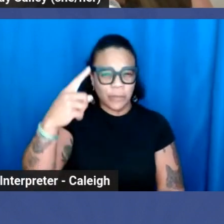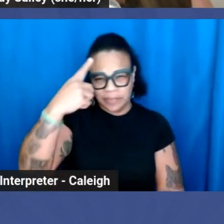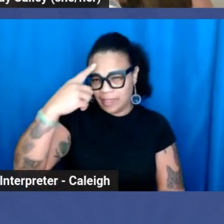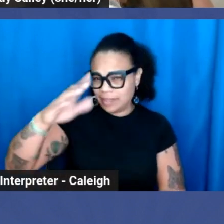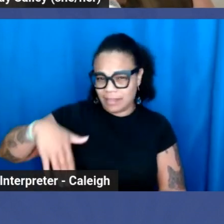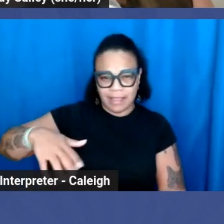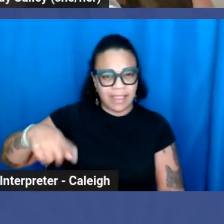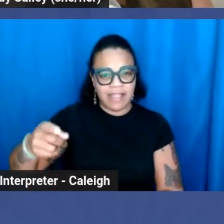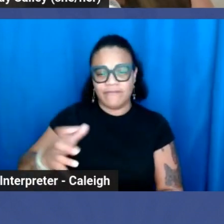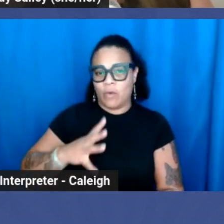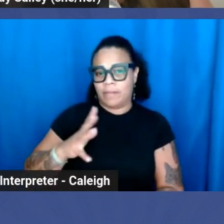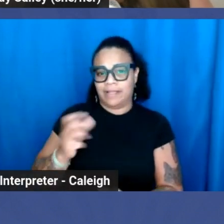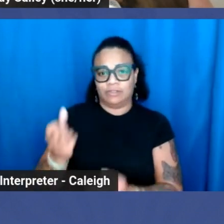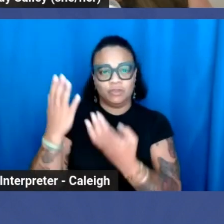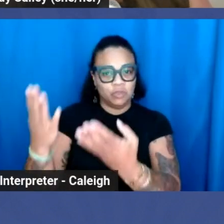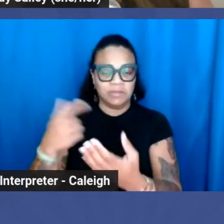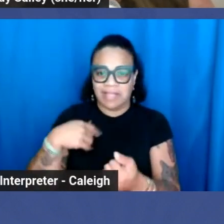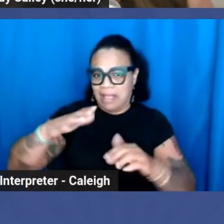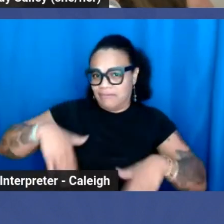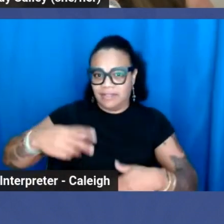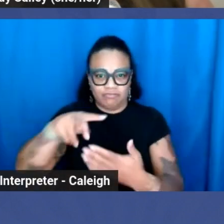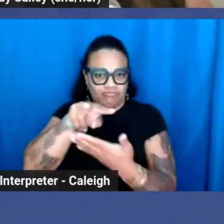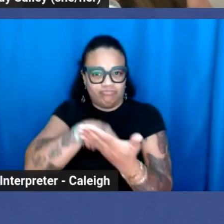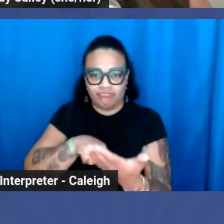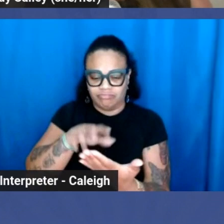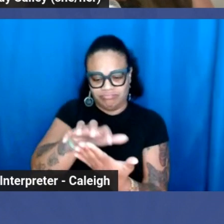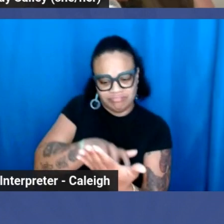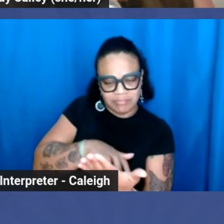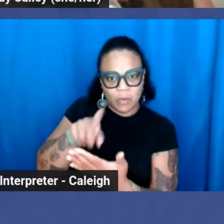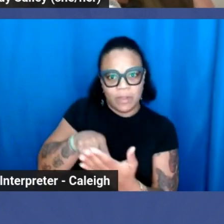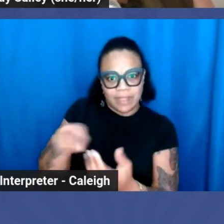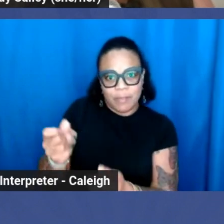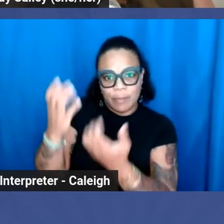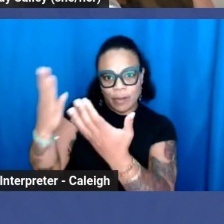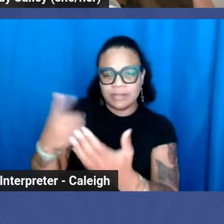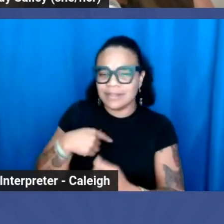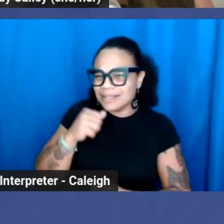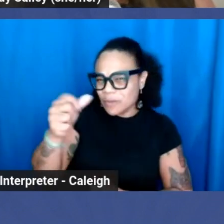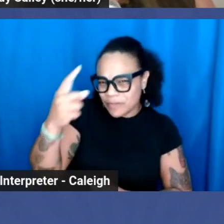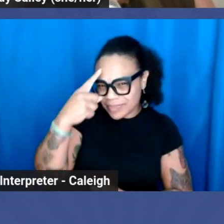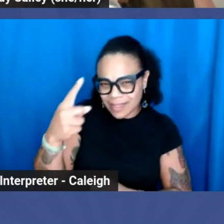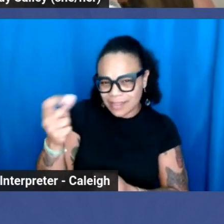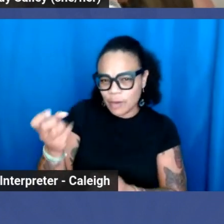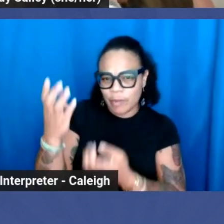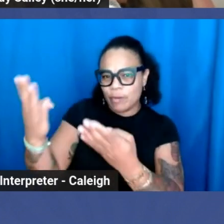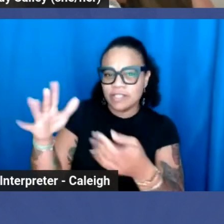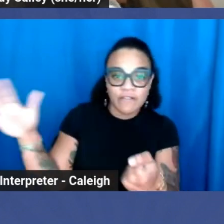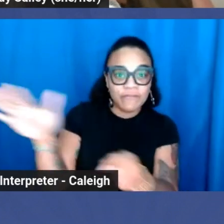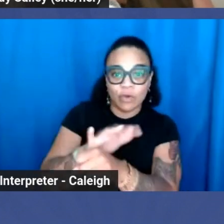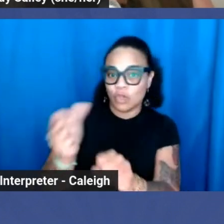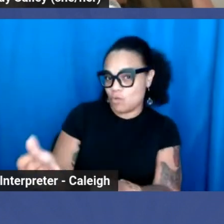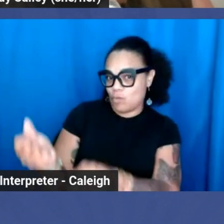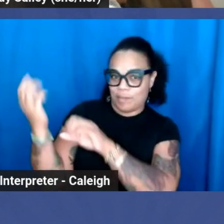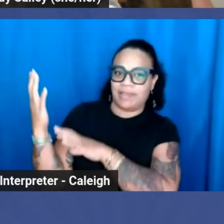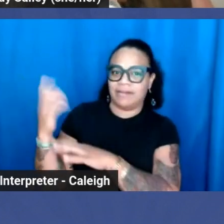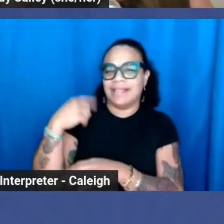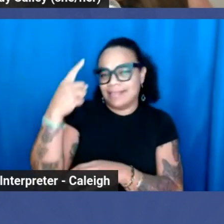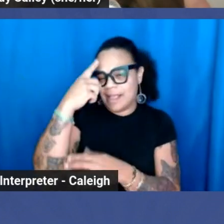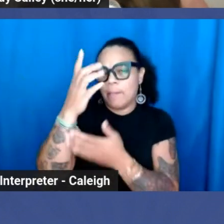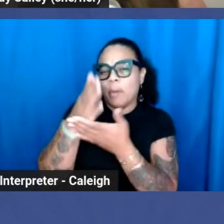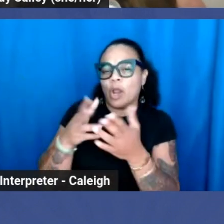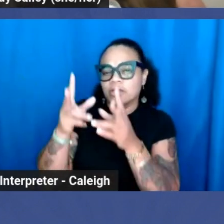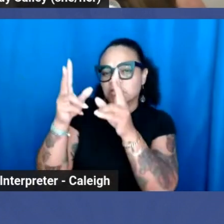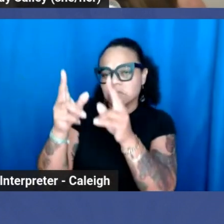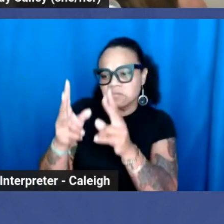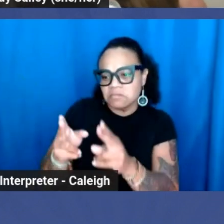of what they're proposing, because I don't think they're proposing a full repeal. I think it's just like partial things, the parts